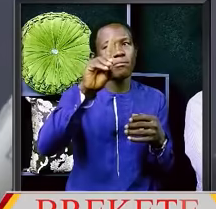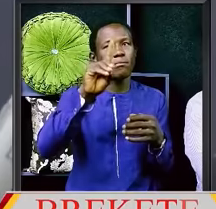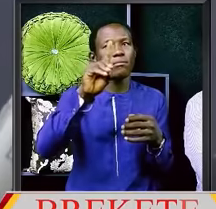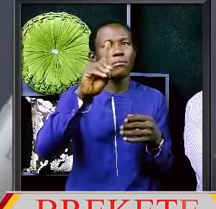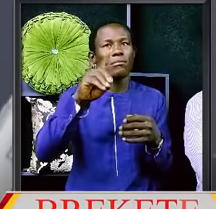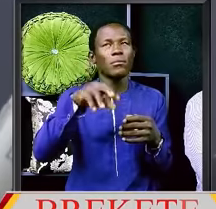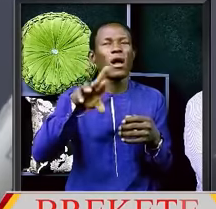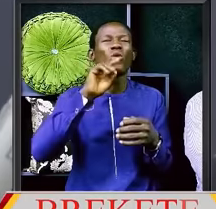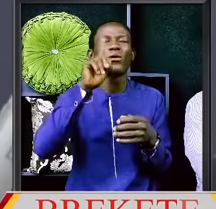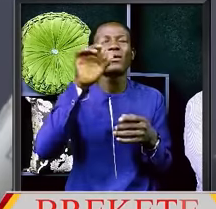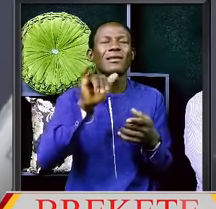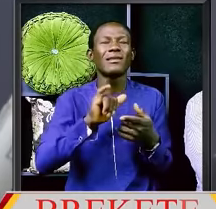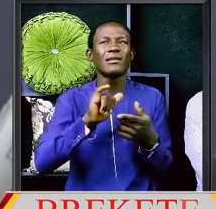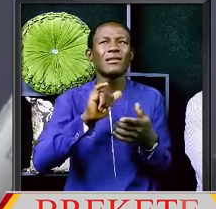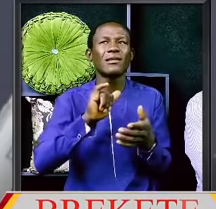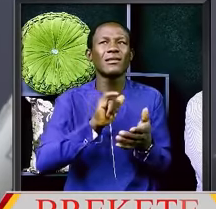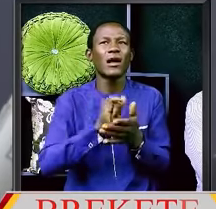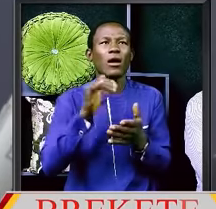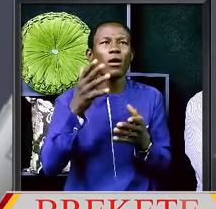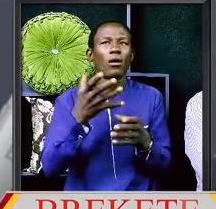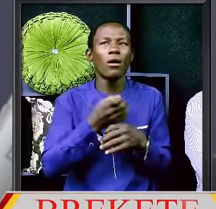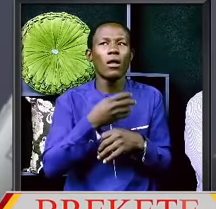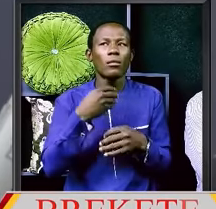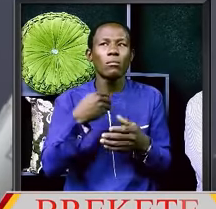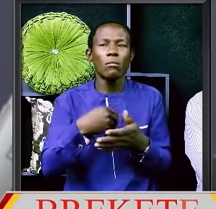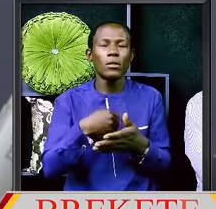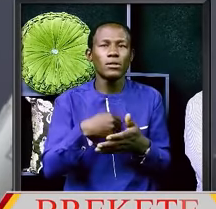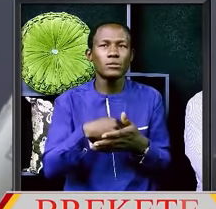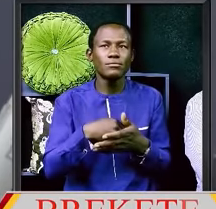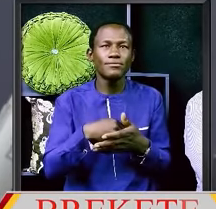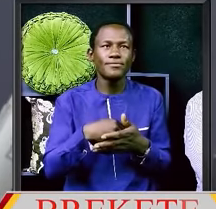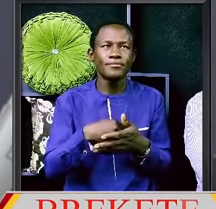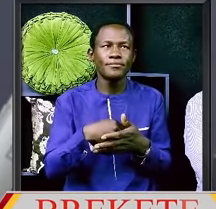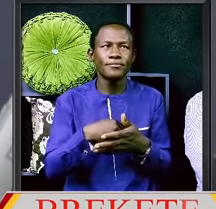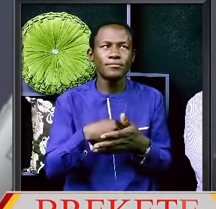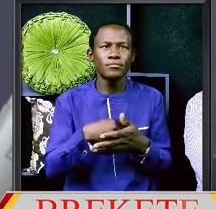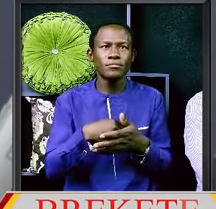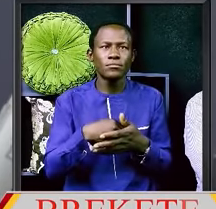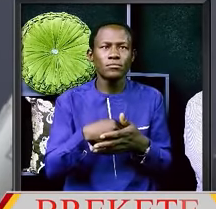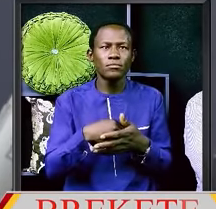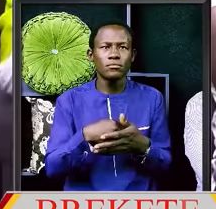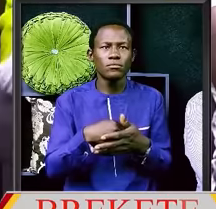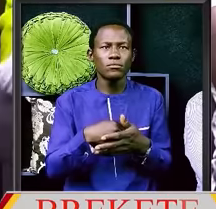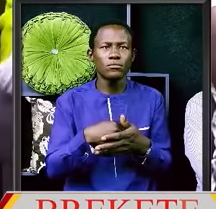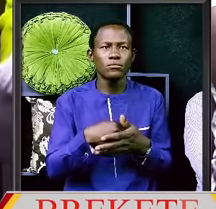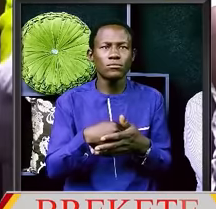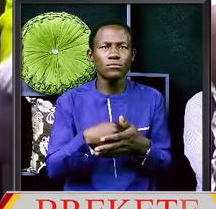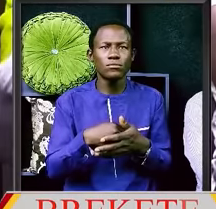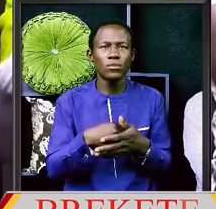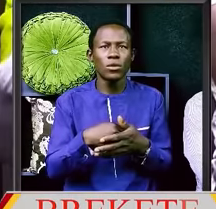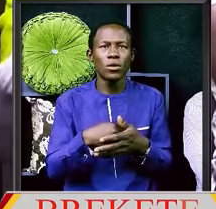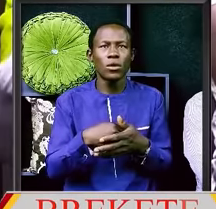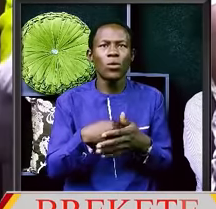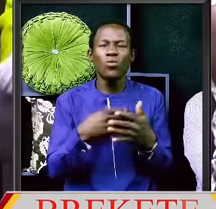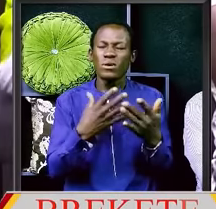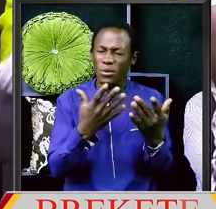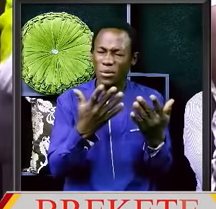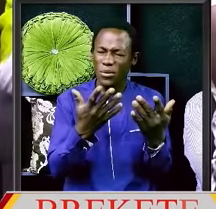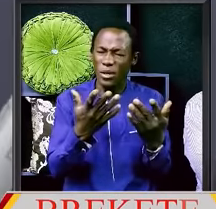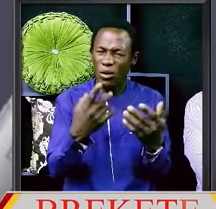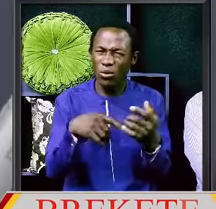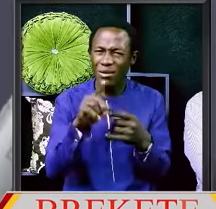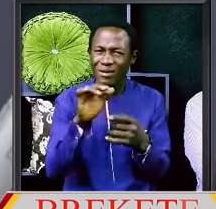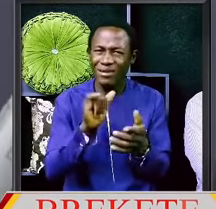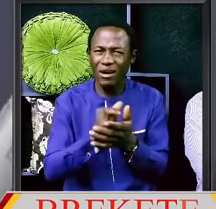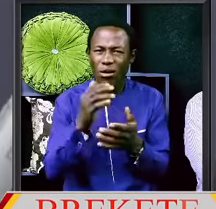collected money contributions to bail this suspect from prison. Also, they are the same people that are bullying Mohbad's